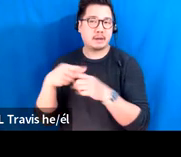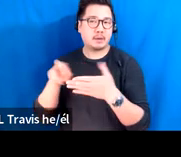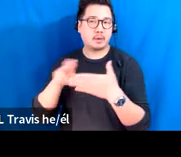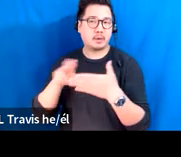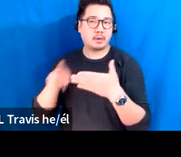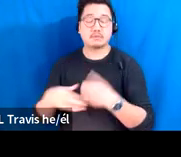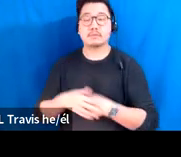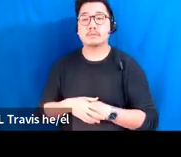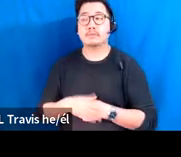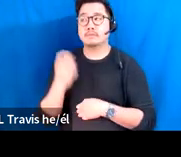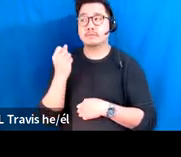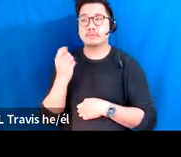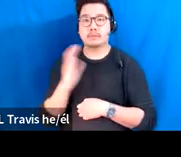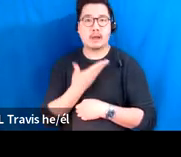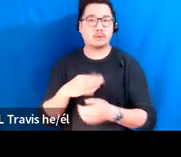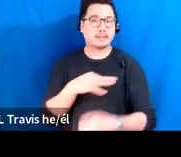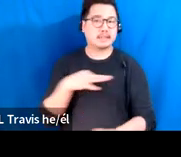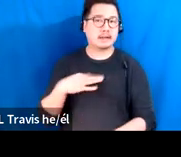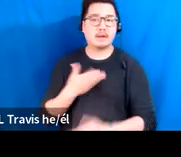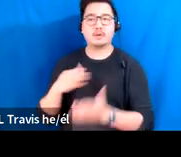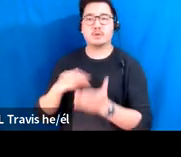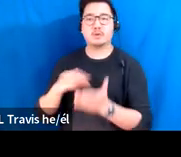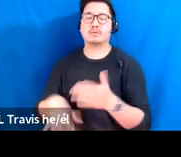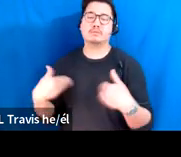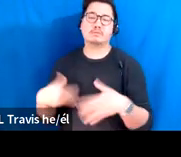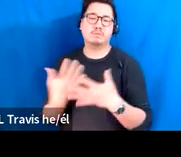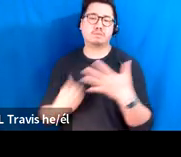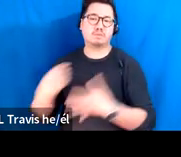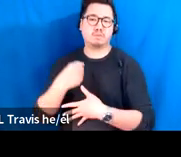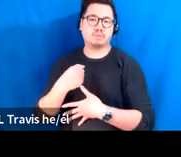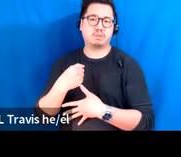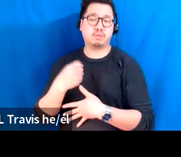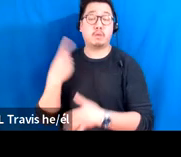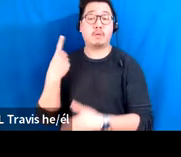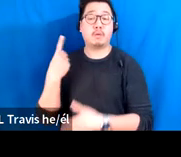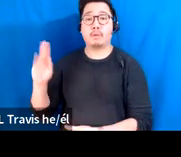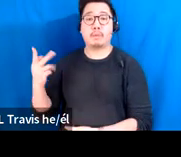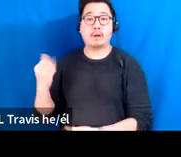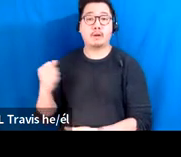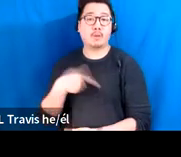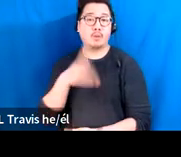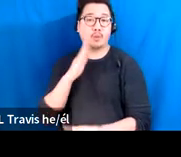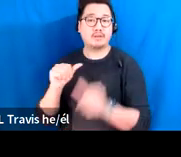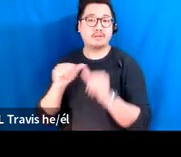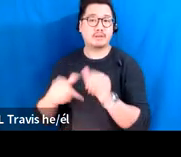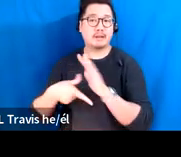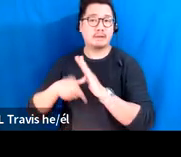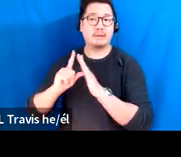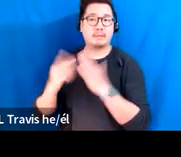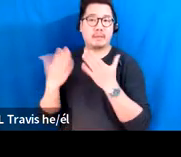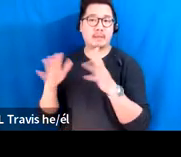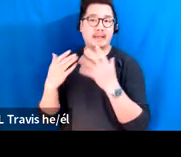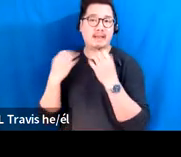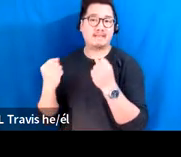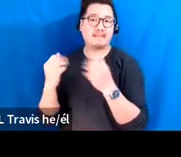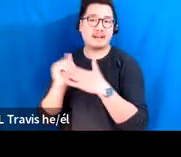and safety of our students and staff again is our top priority for bps and we will continue to review public health guidance